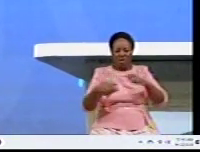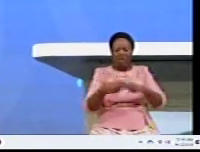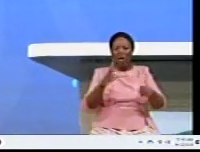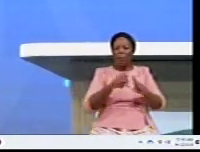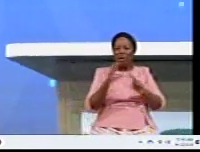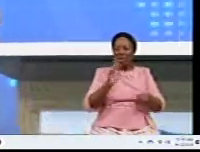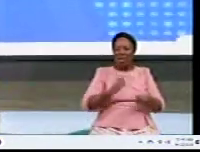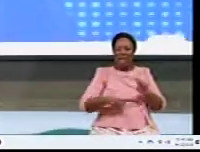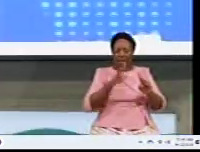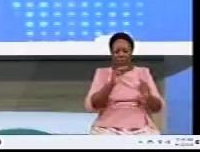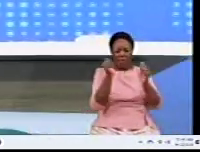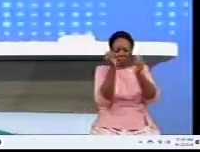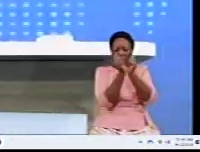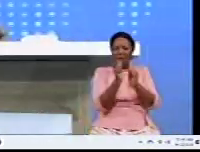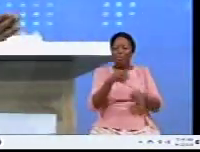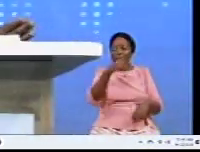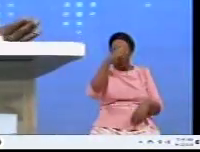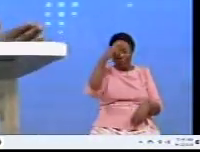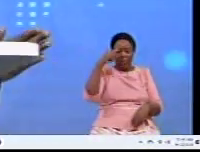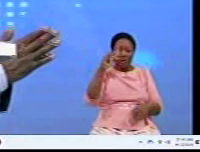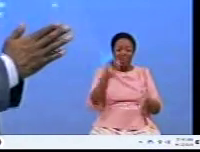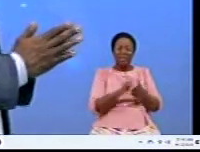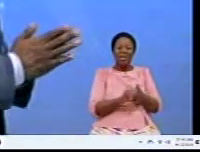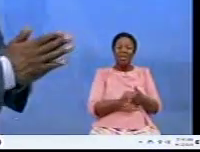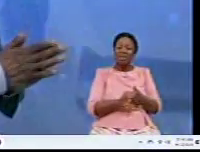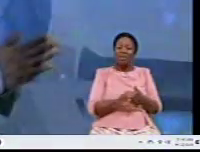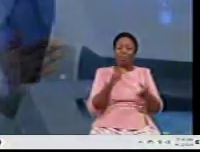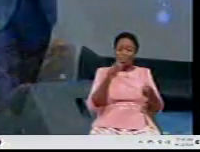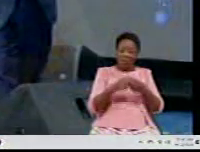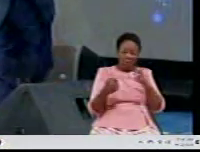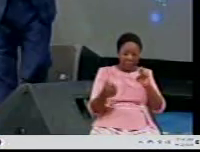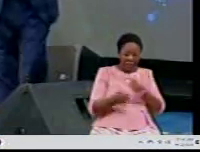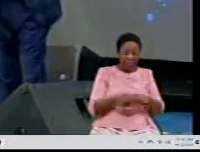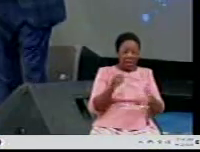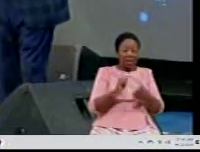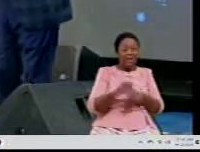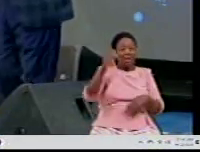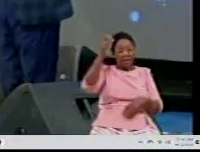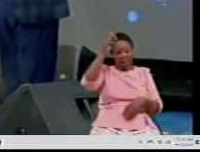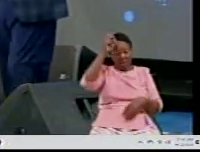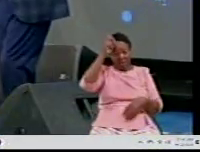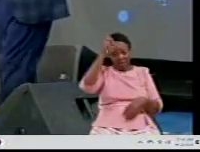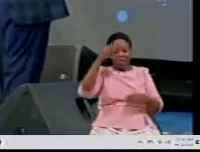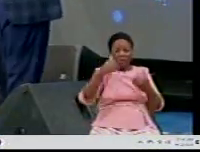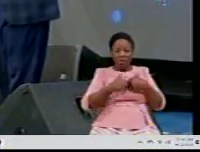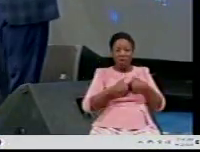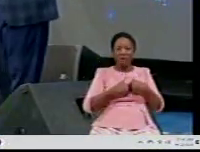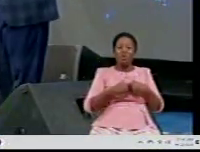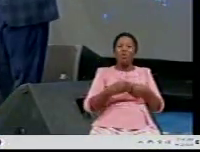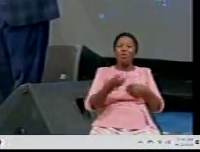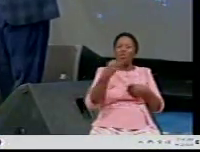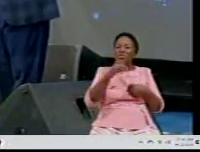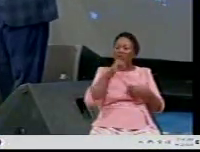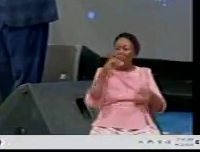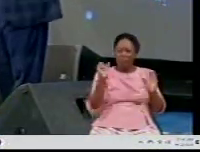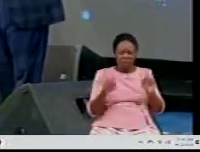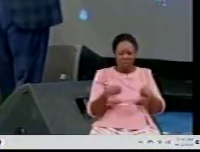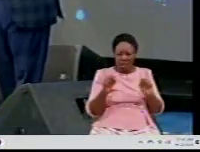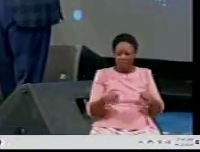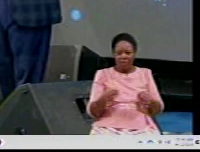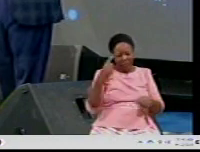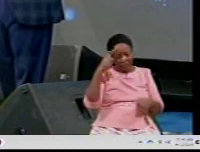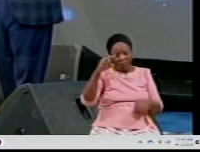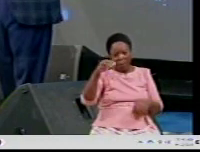bound, because that affliction, that demon possession, was impossible